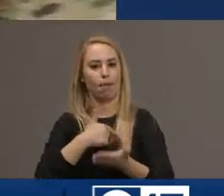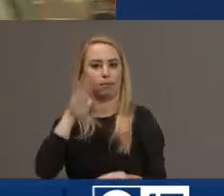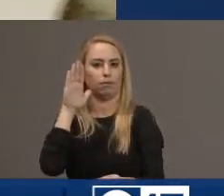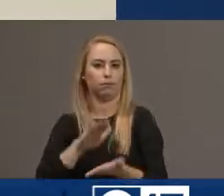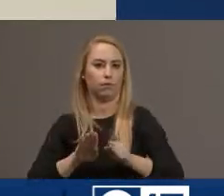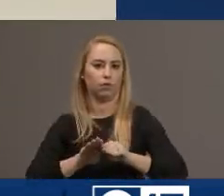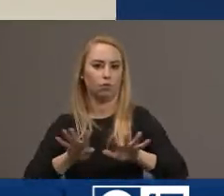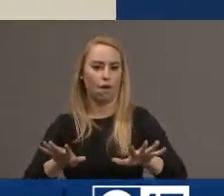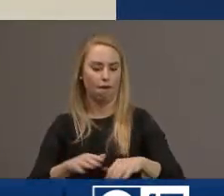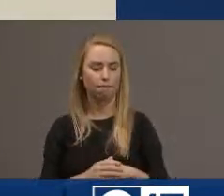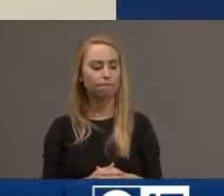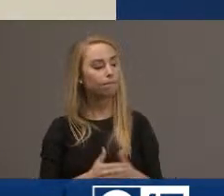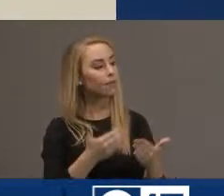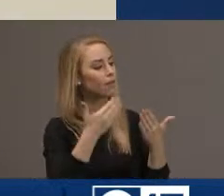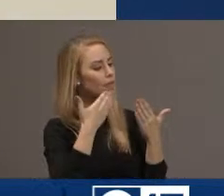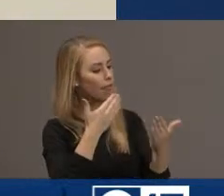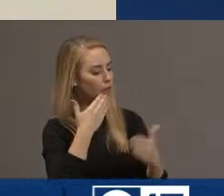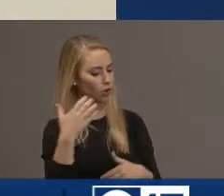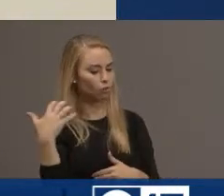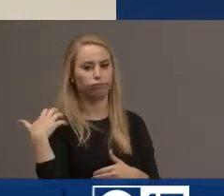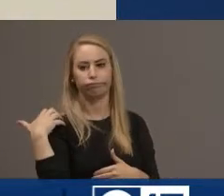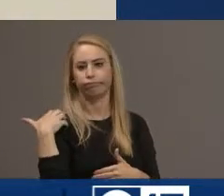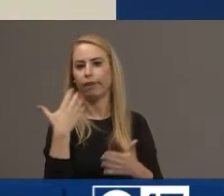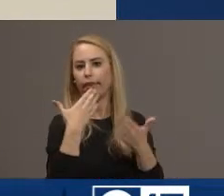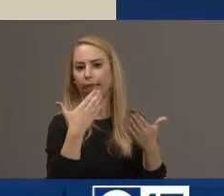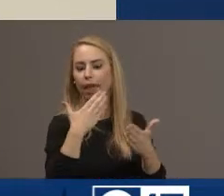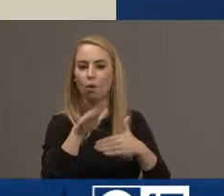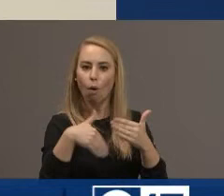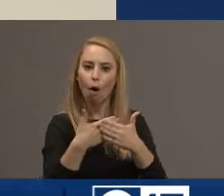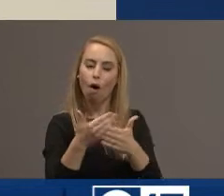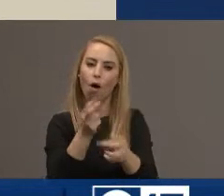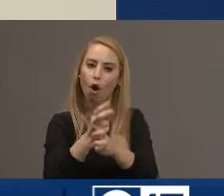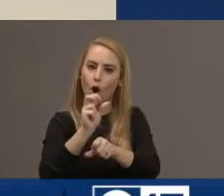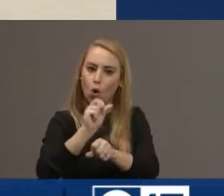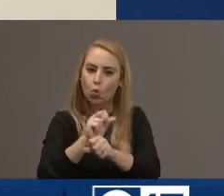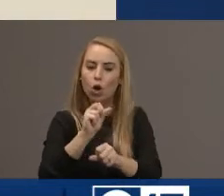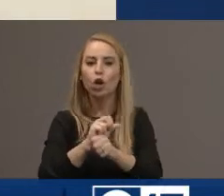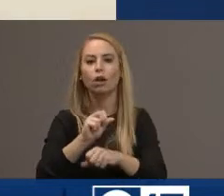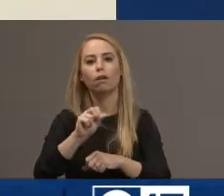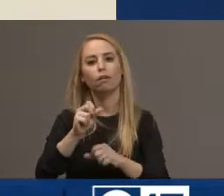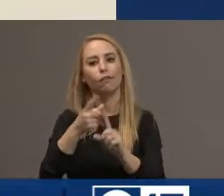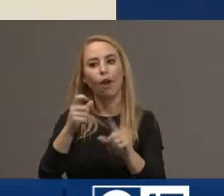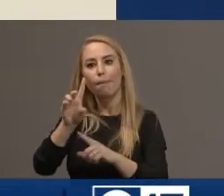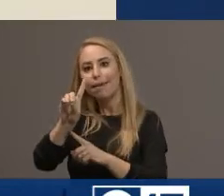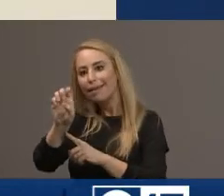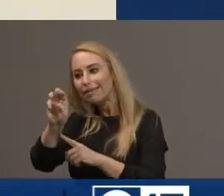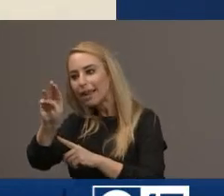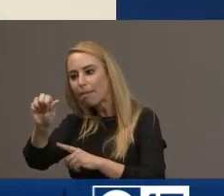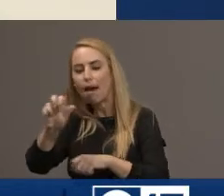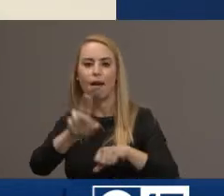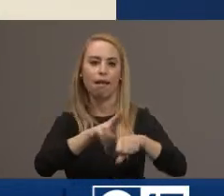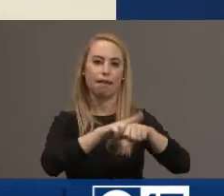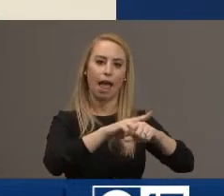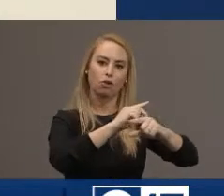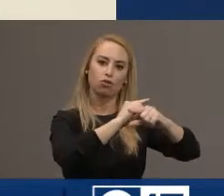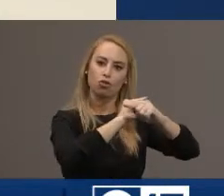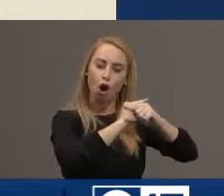General. Appreciate it. And again, thank you to all the hard work from everybody in DEMA and the National